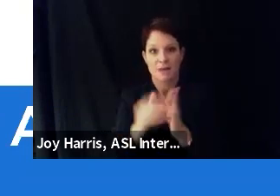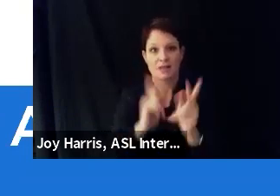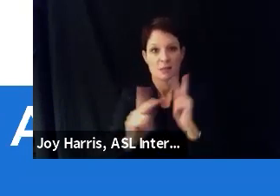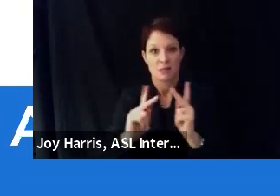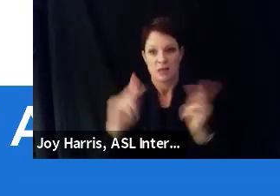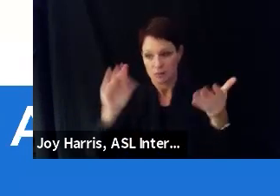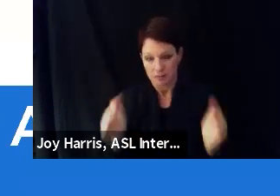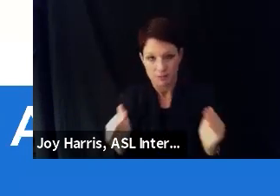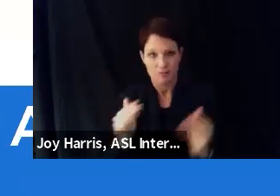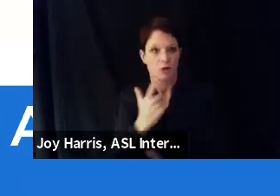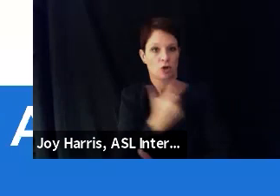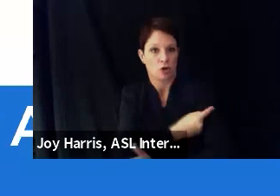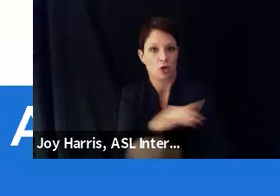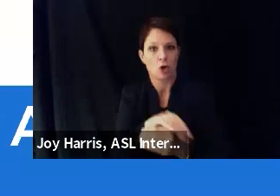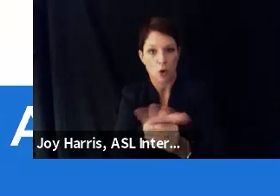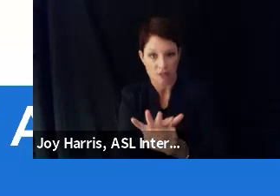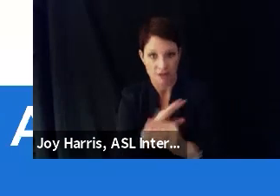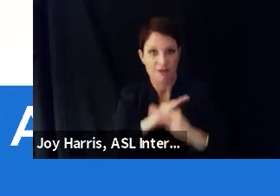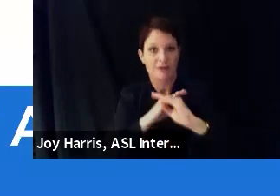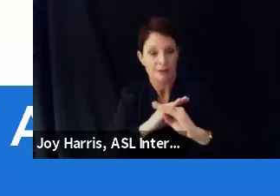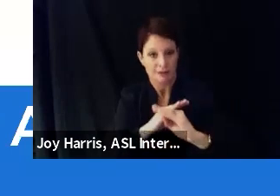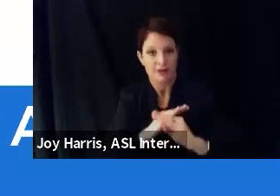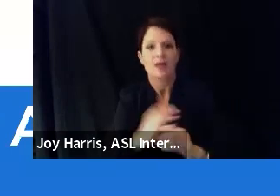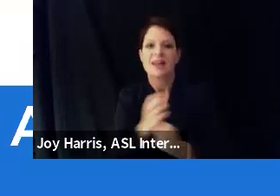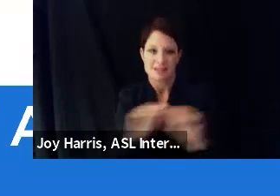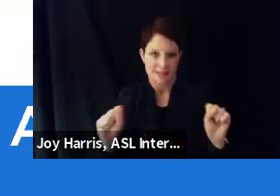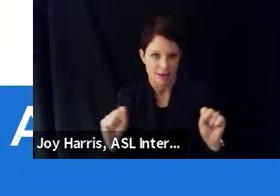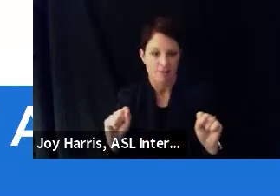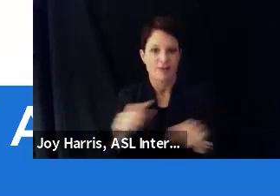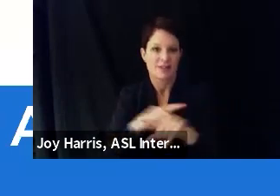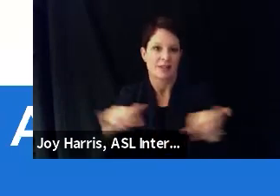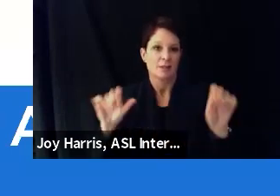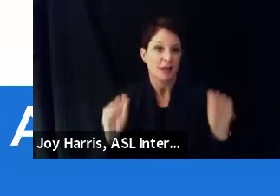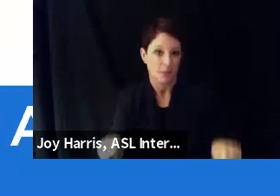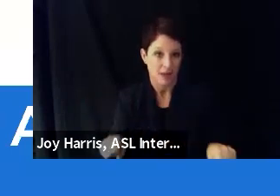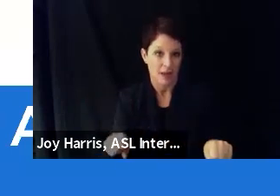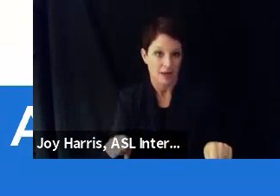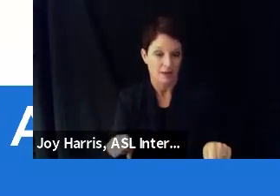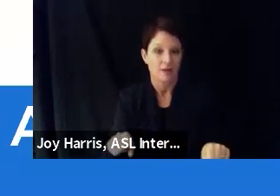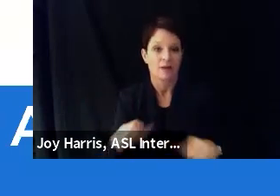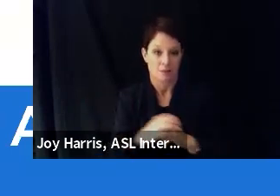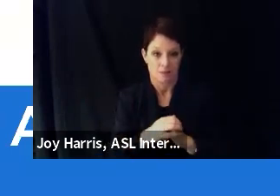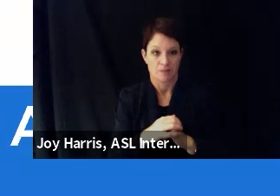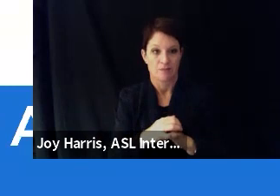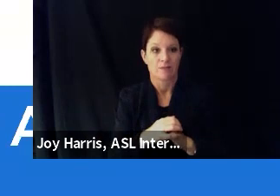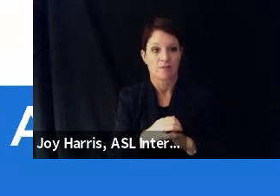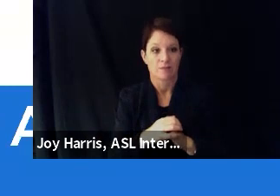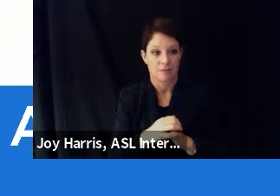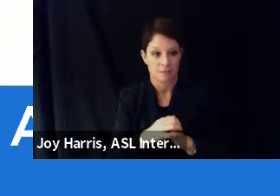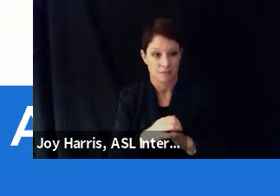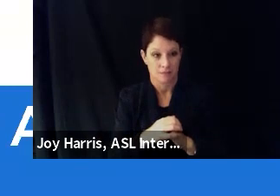COVID vaccines, we feel very confident that it's safe to get it at the same time as another vaccine. So if there